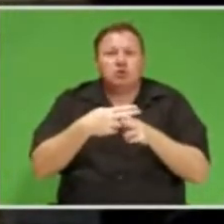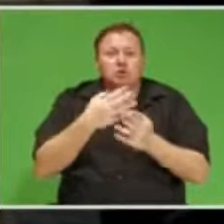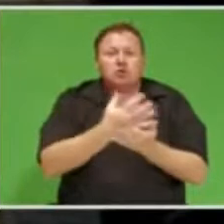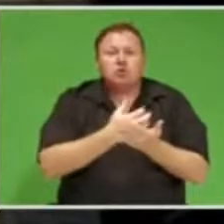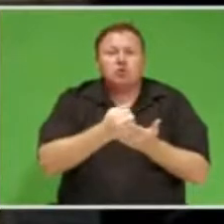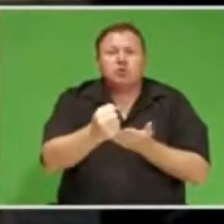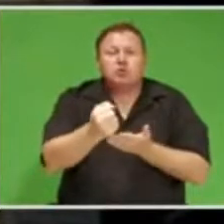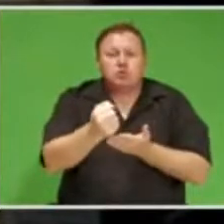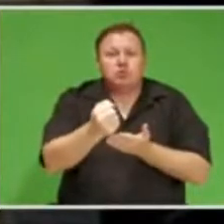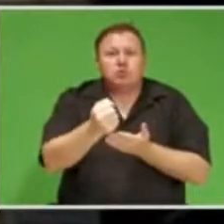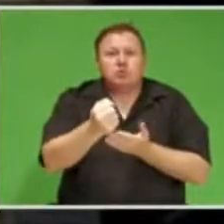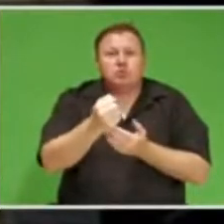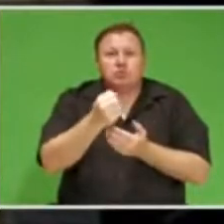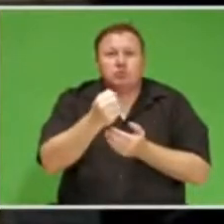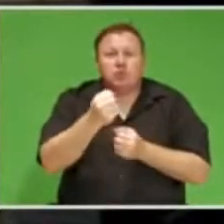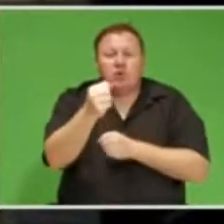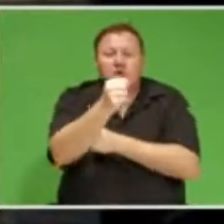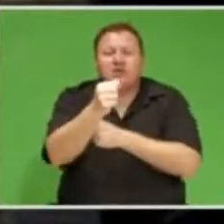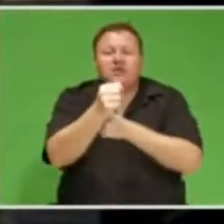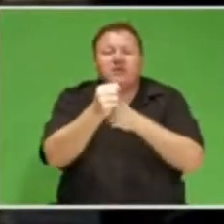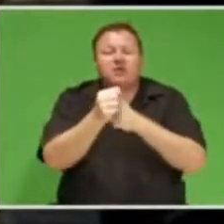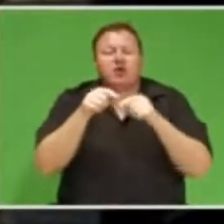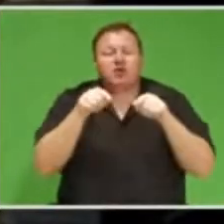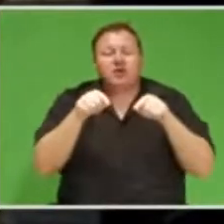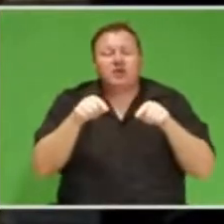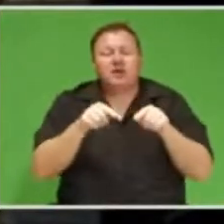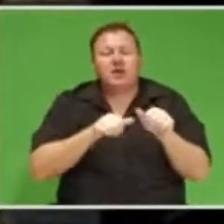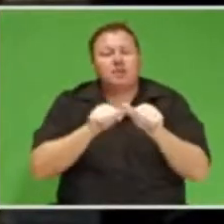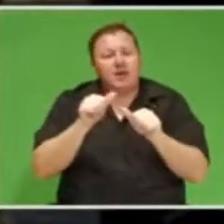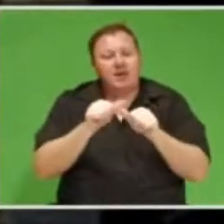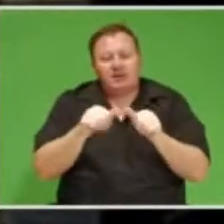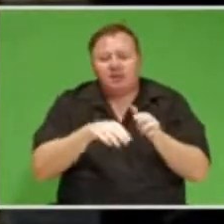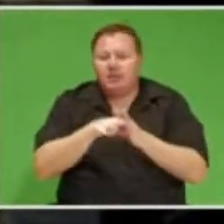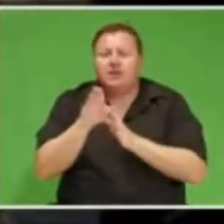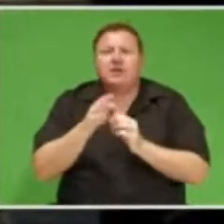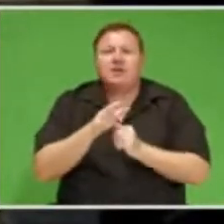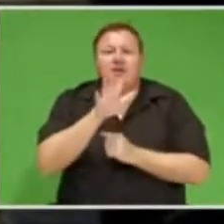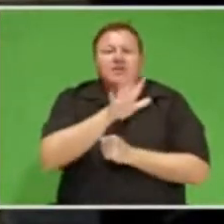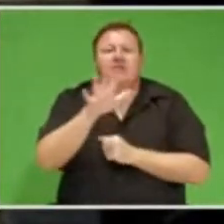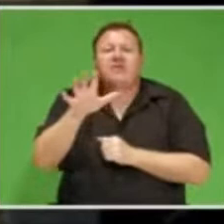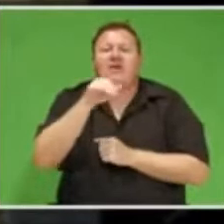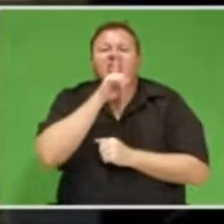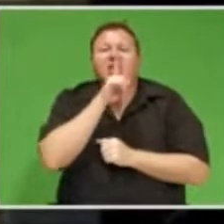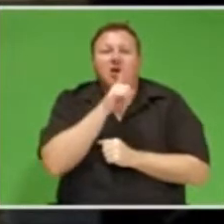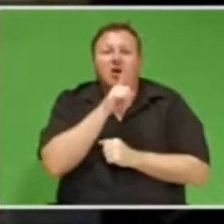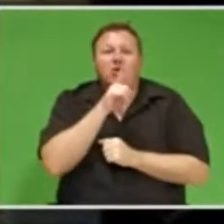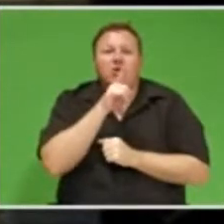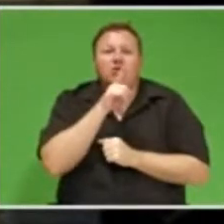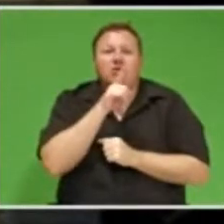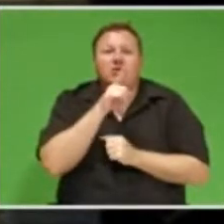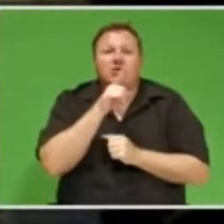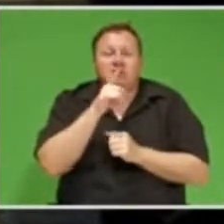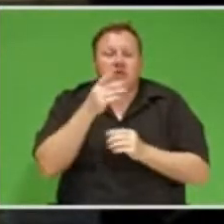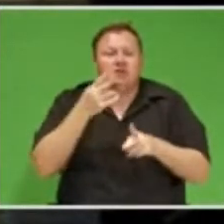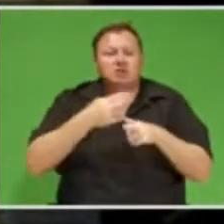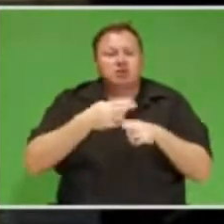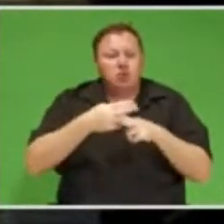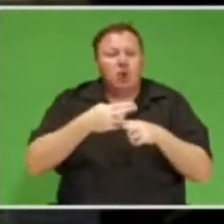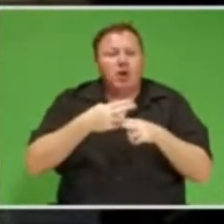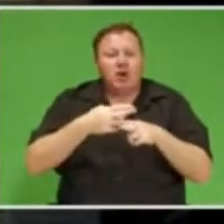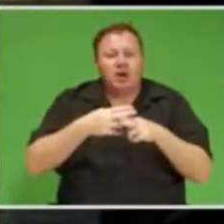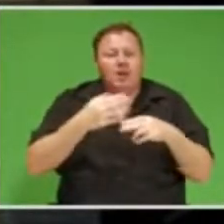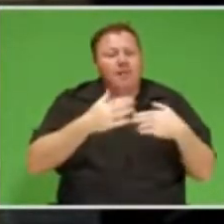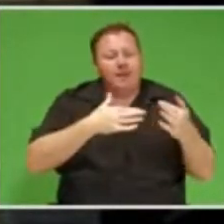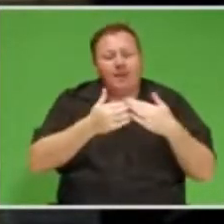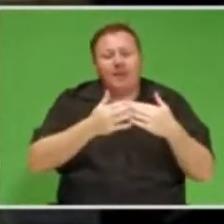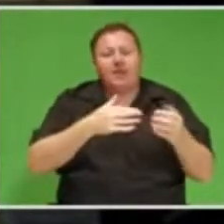School Infrastructure Delivery Initiative, has built 55,000 appropriate toilets with resources